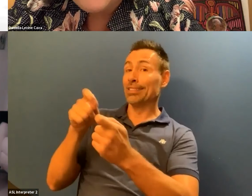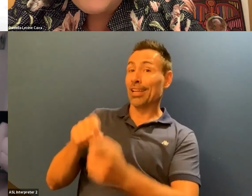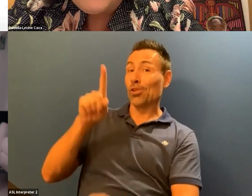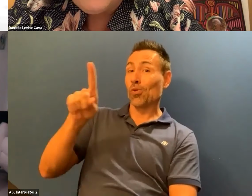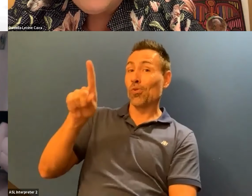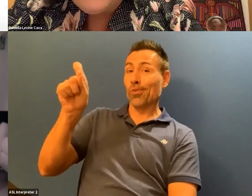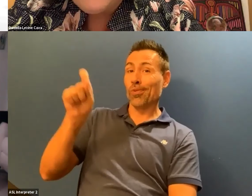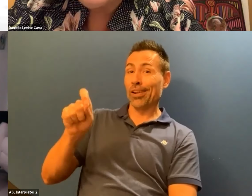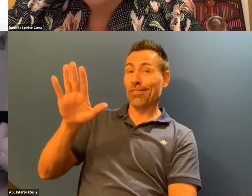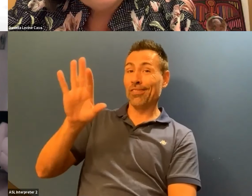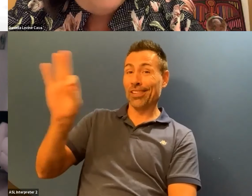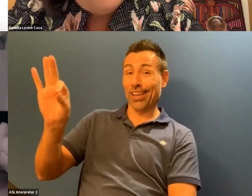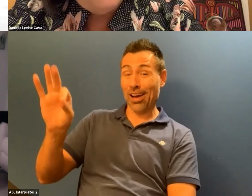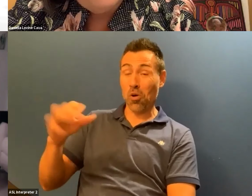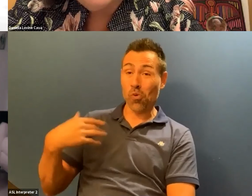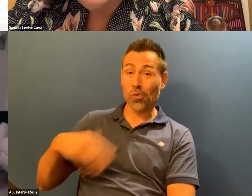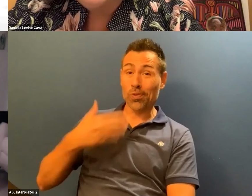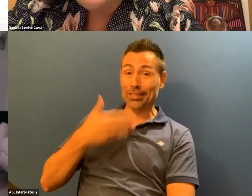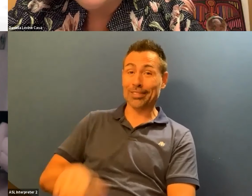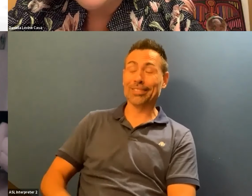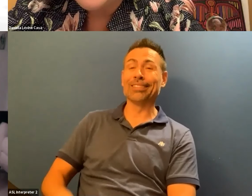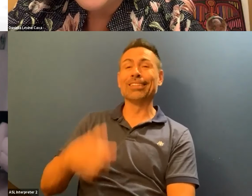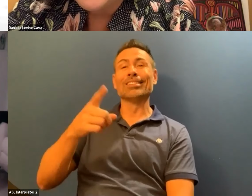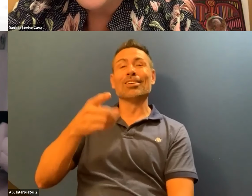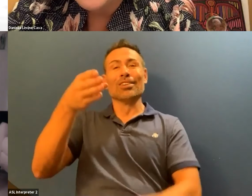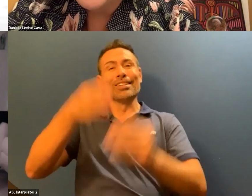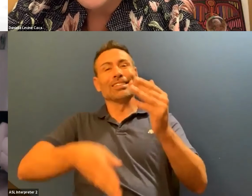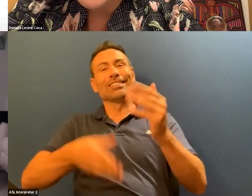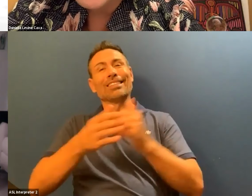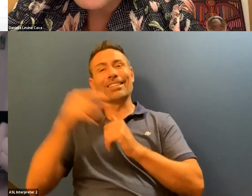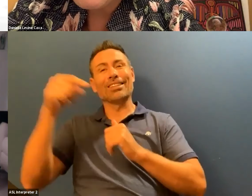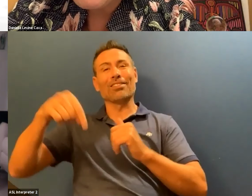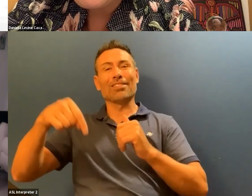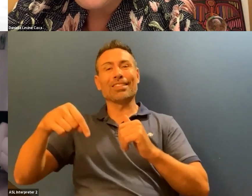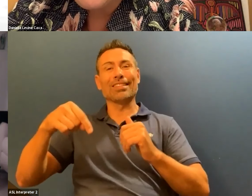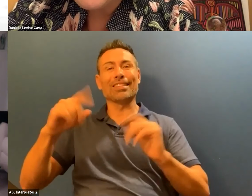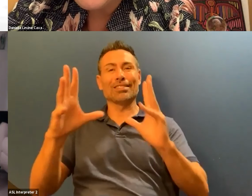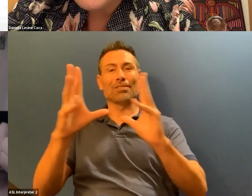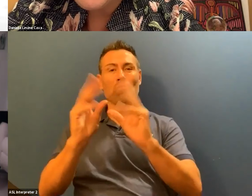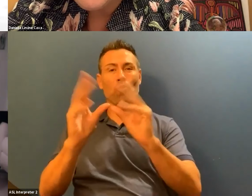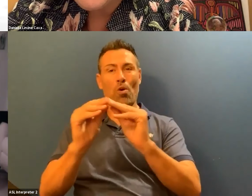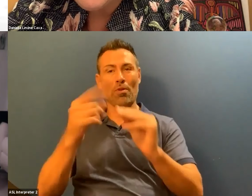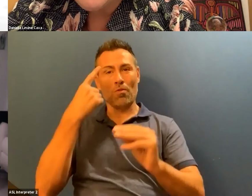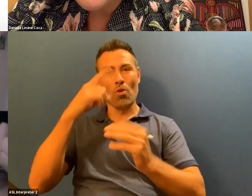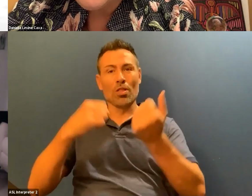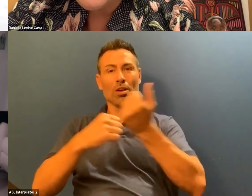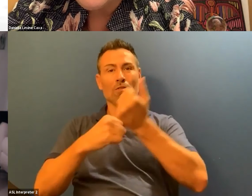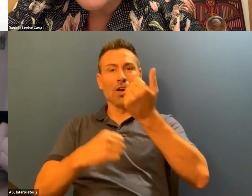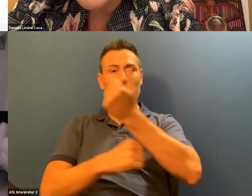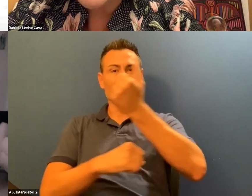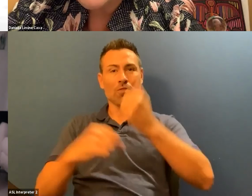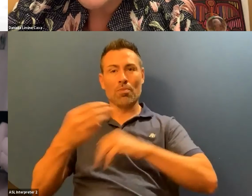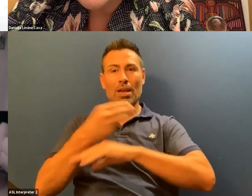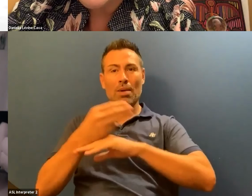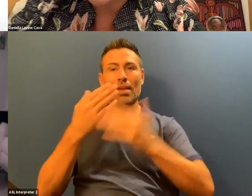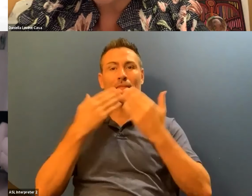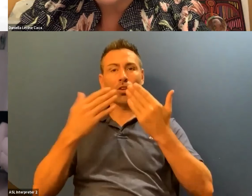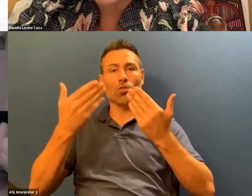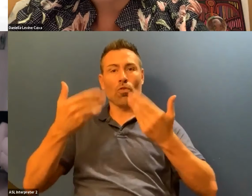1 minute and 59 seconds. That's pretty good. So that marks the end of this forum for the Miami Foundation. And thank you for allowing me to be your